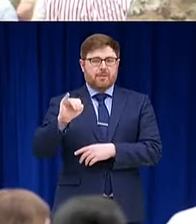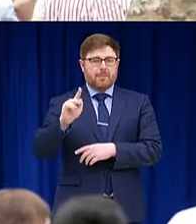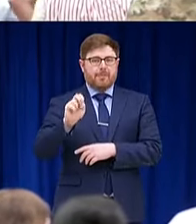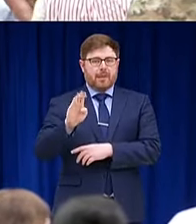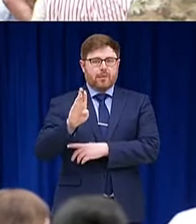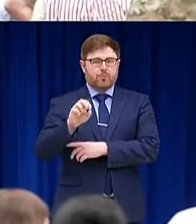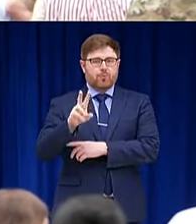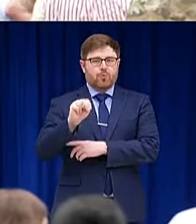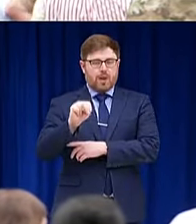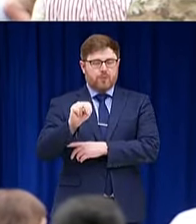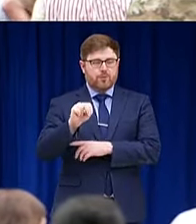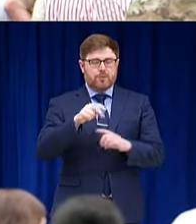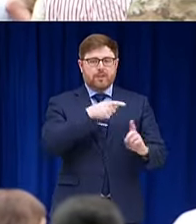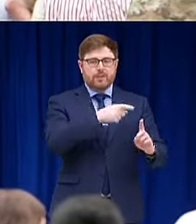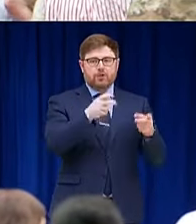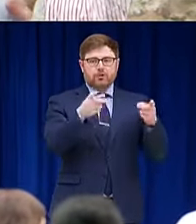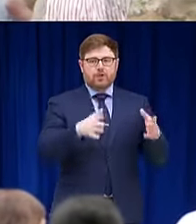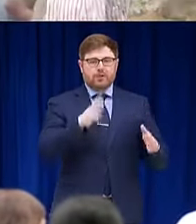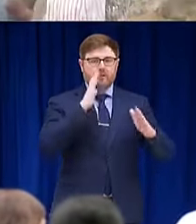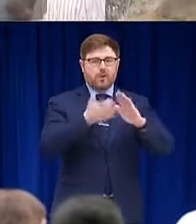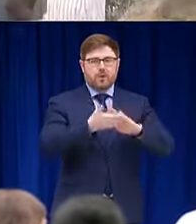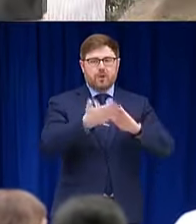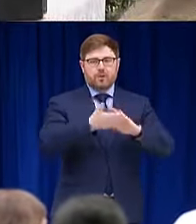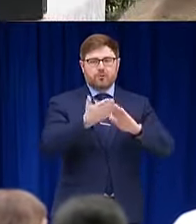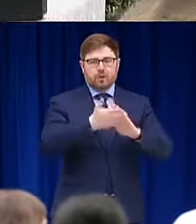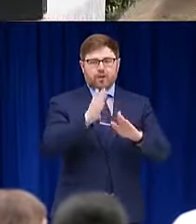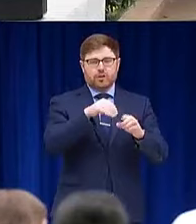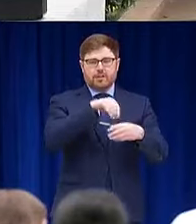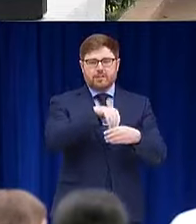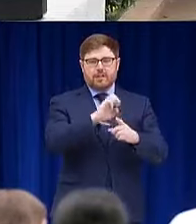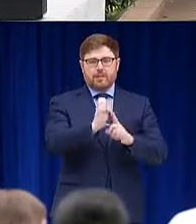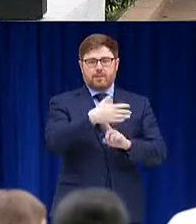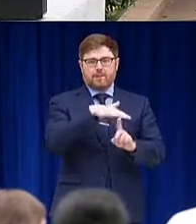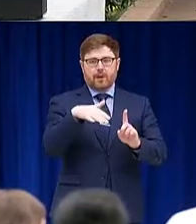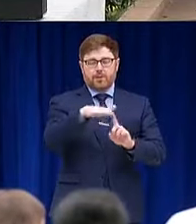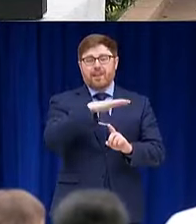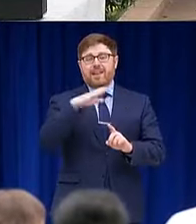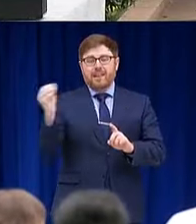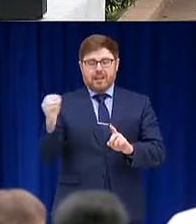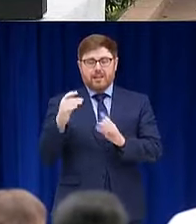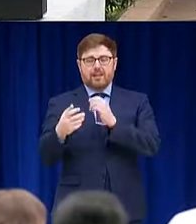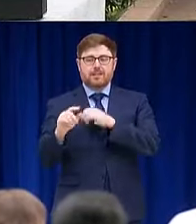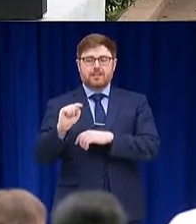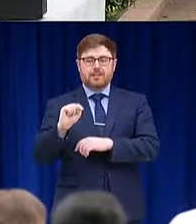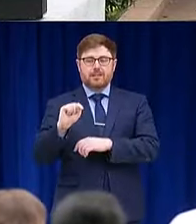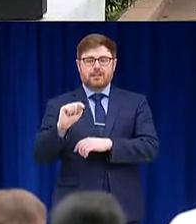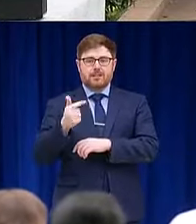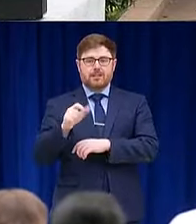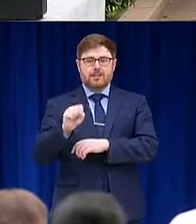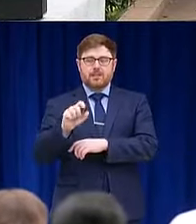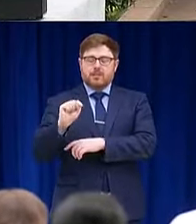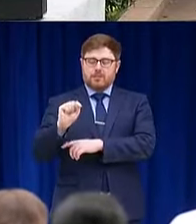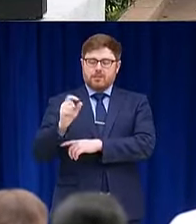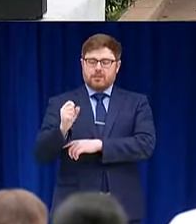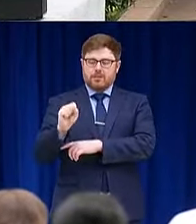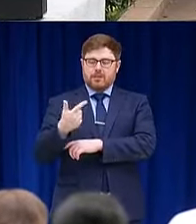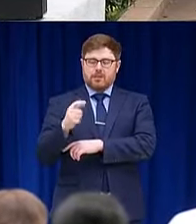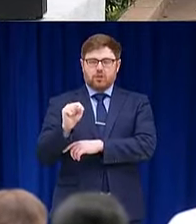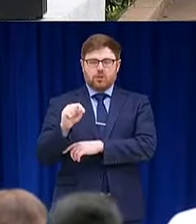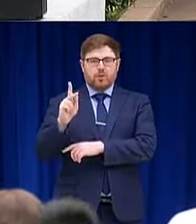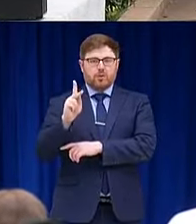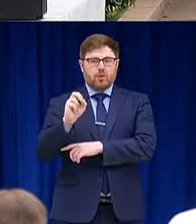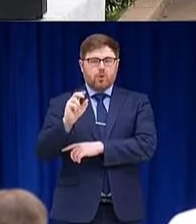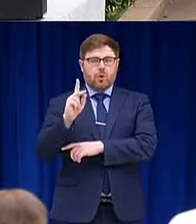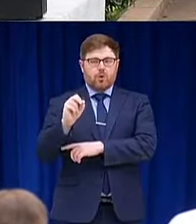Director, Operations in the Information Environment, and Technical Sergeant Coco Kakumu, Unit Deployment Manager, 70th